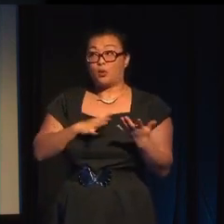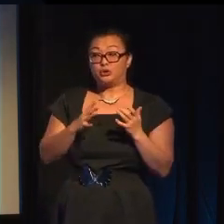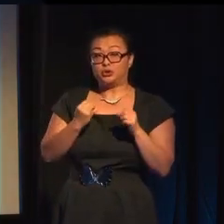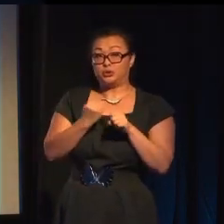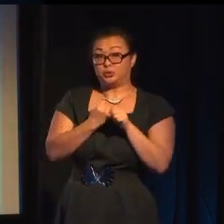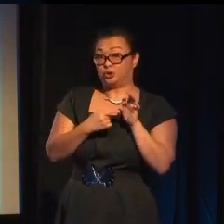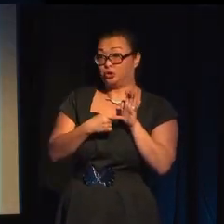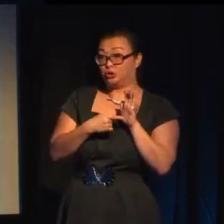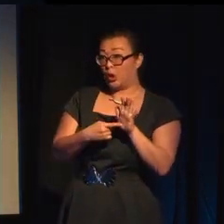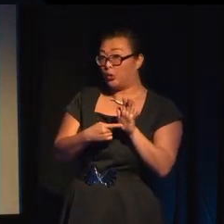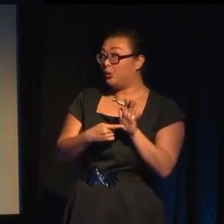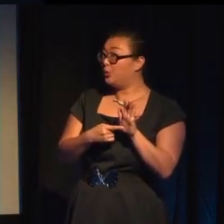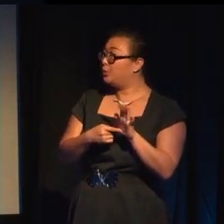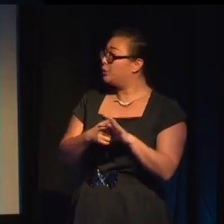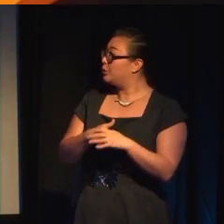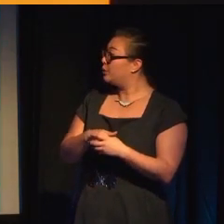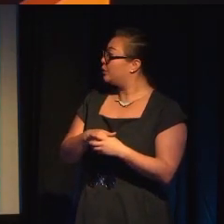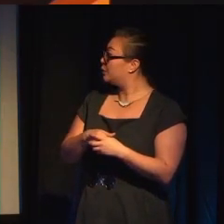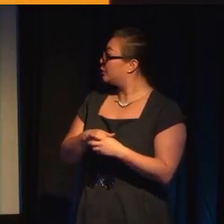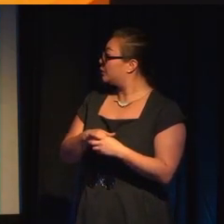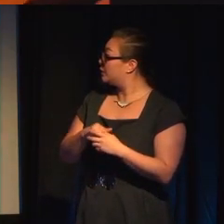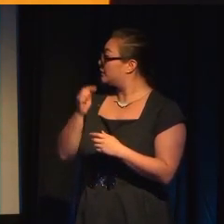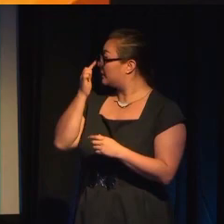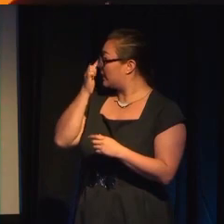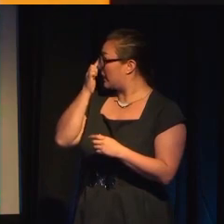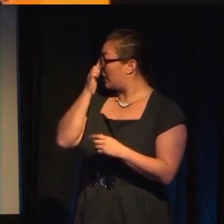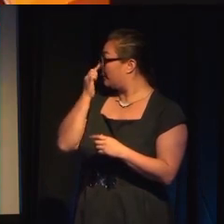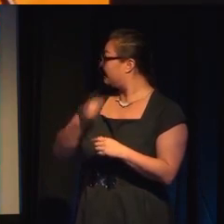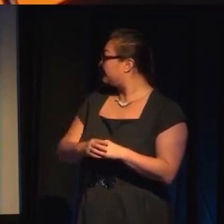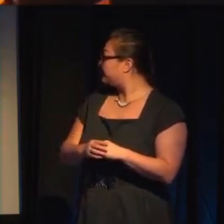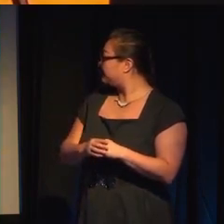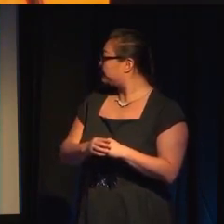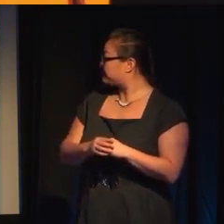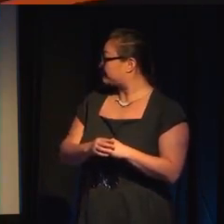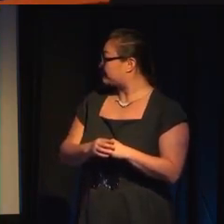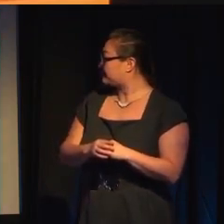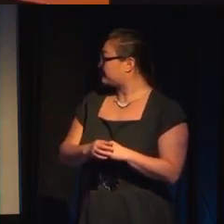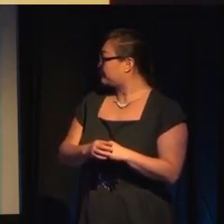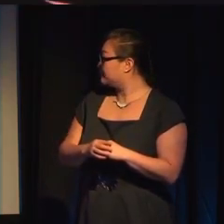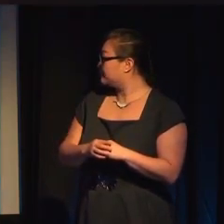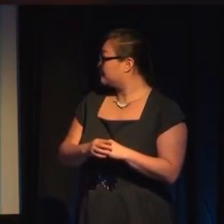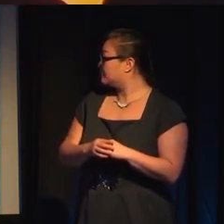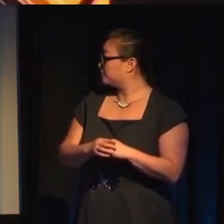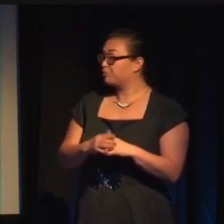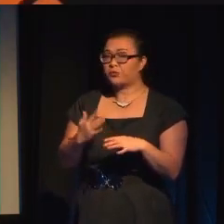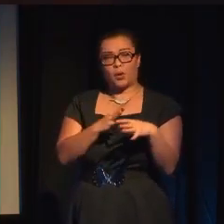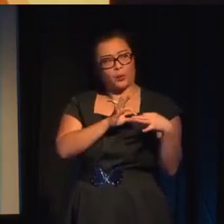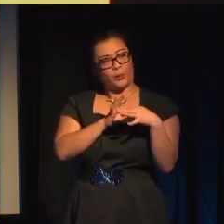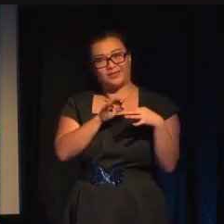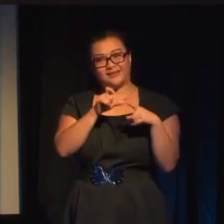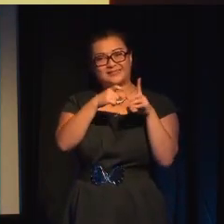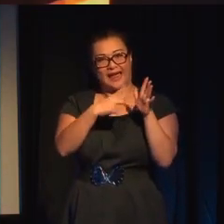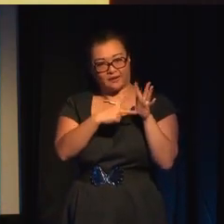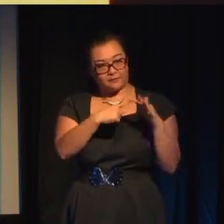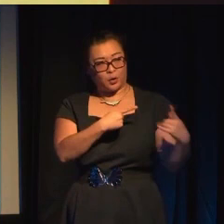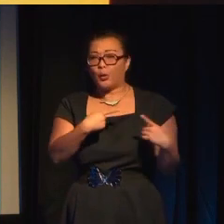you, first of all, oh, brilliant, it's going to play automatically. Working with Dave, what we wanted was to create a